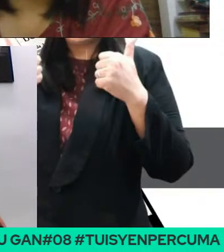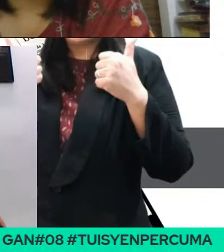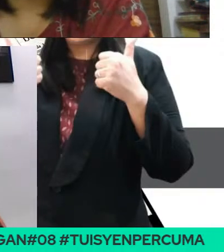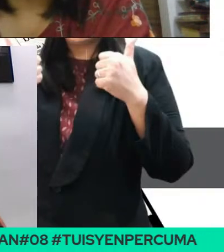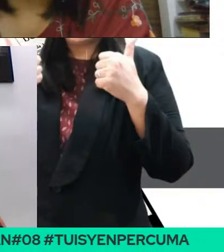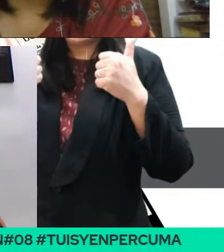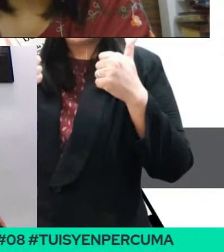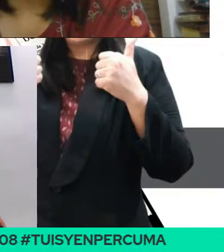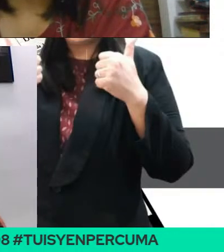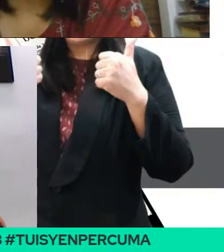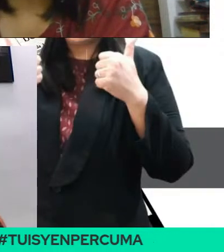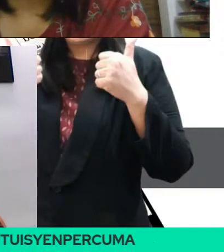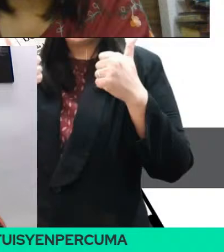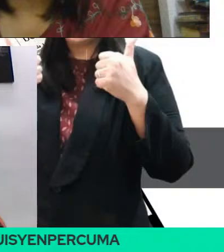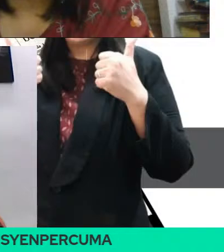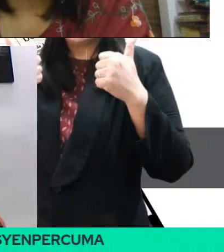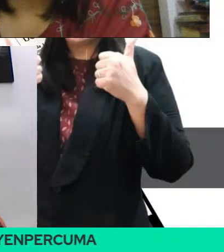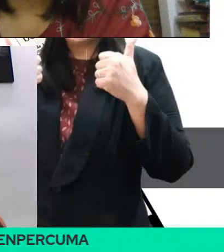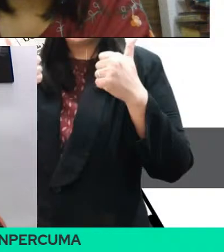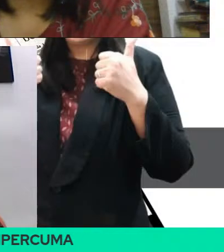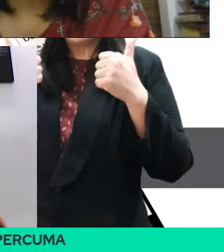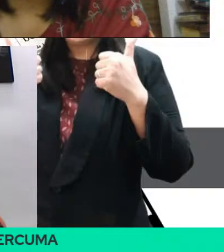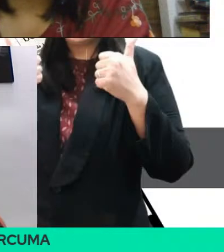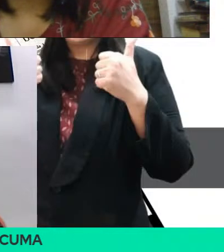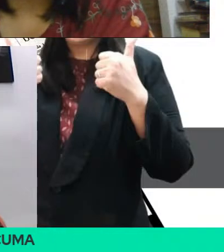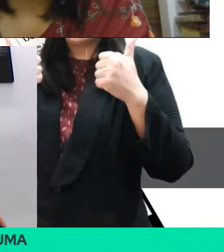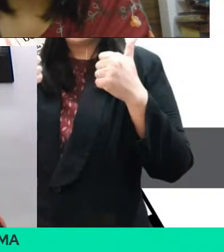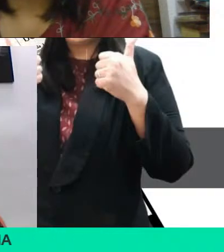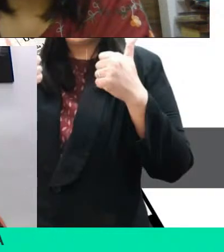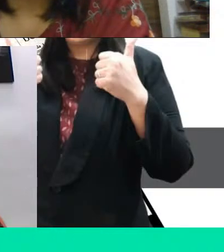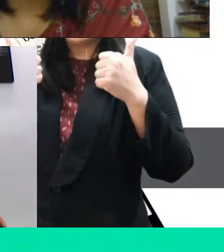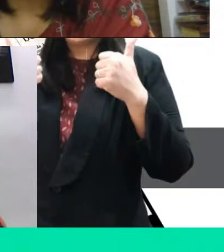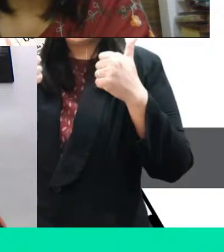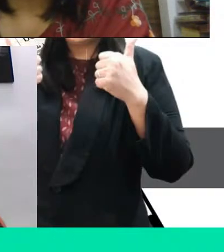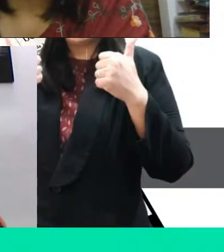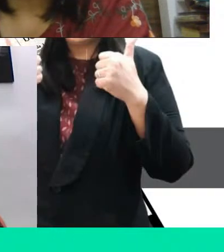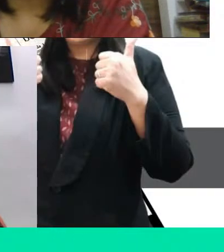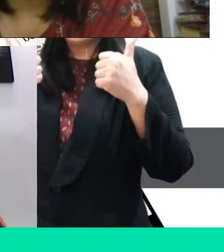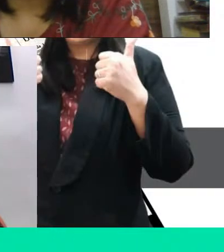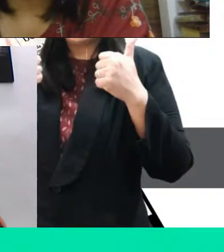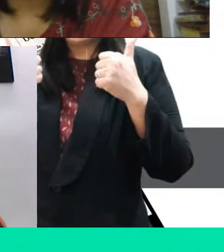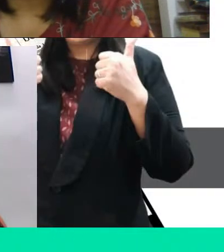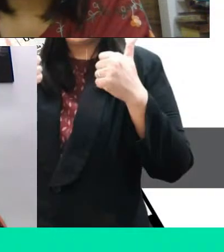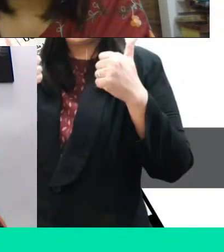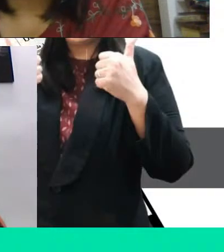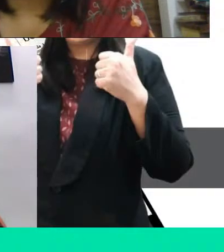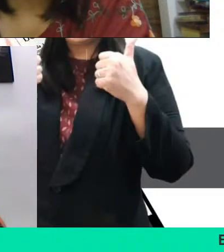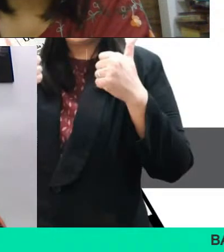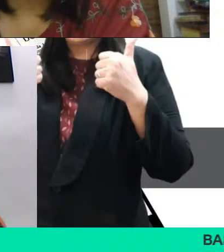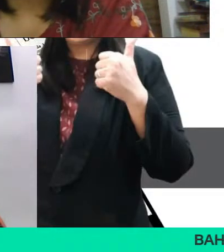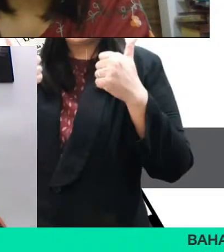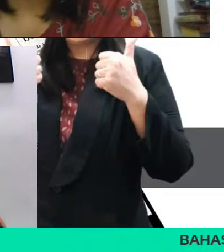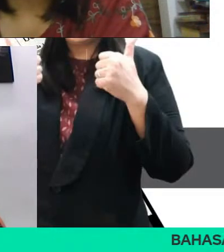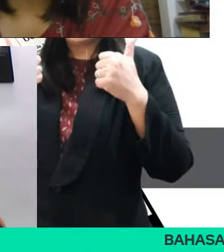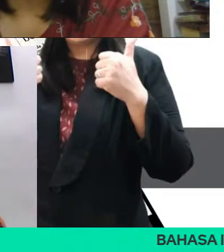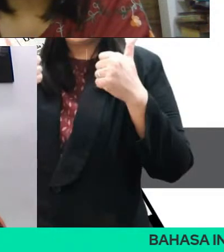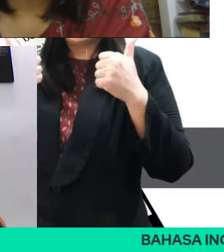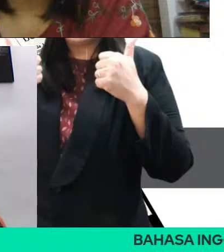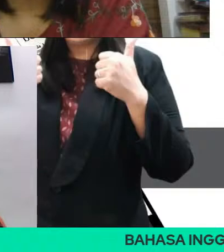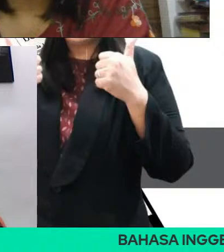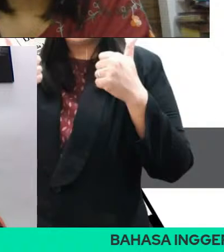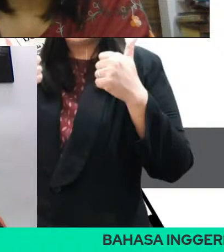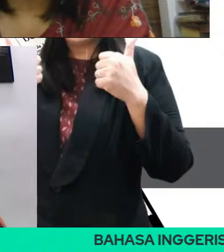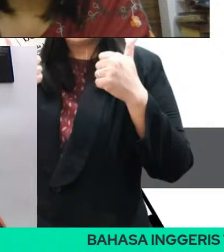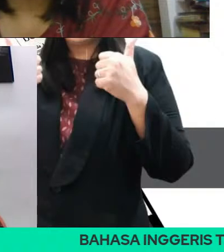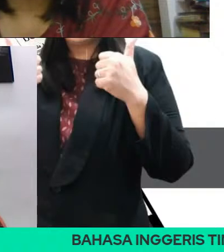#classIUEDD. To those who haven't joined EDD Junior Telegram, please do so.